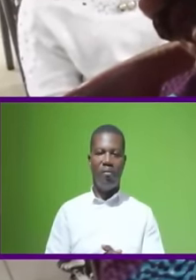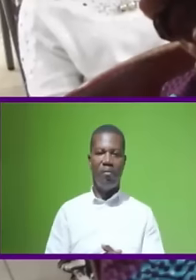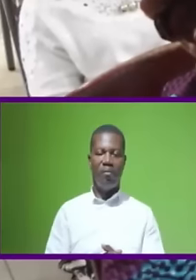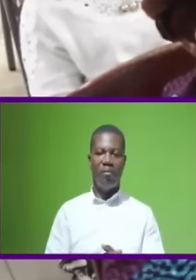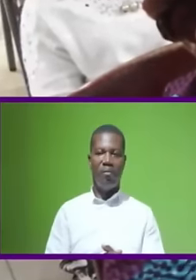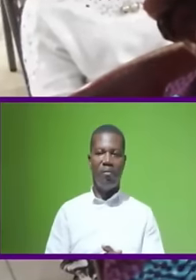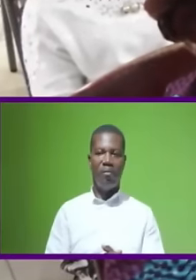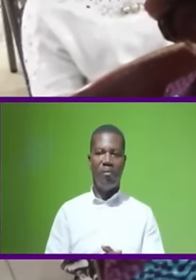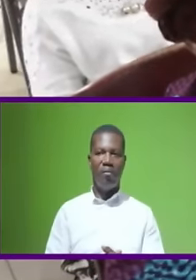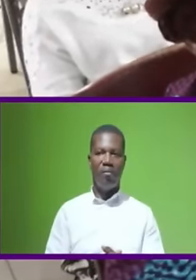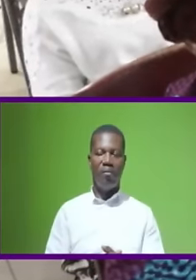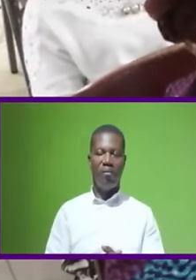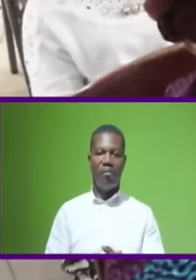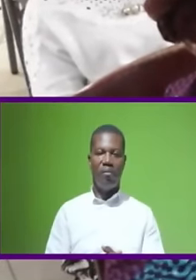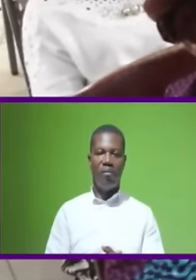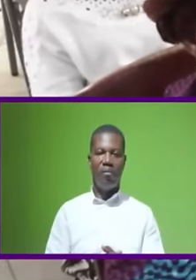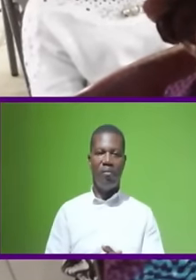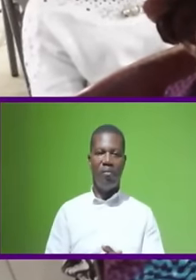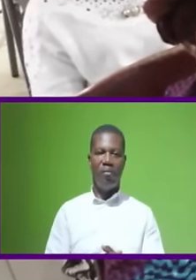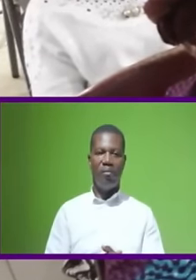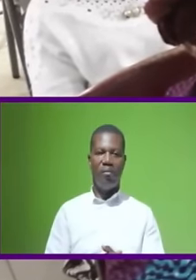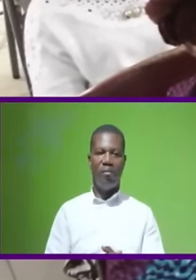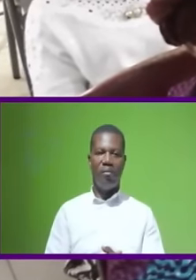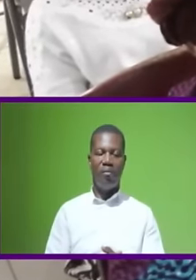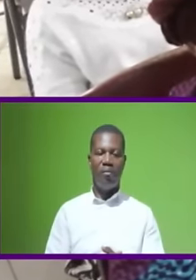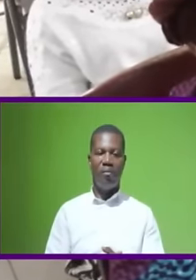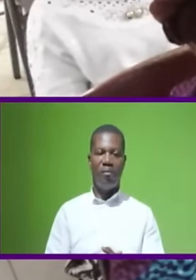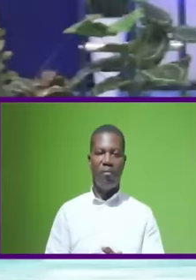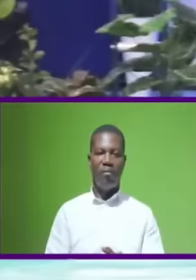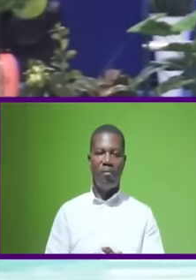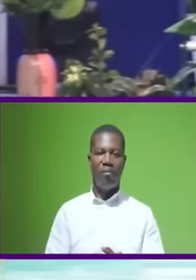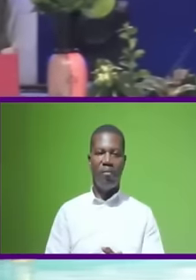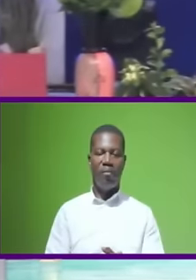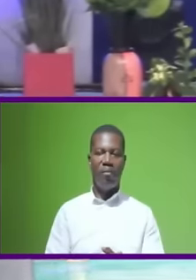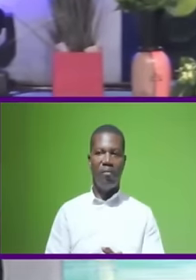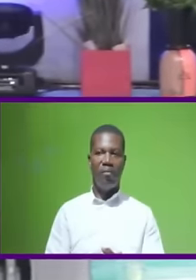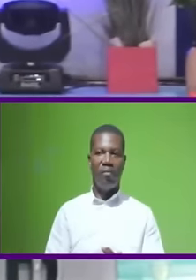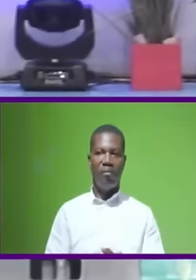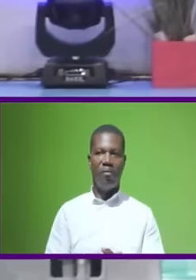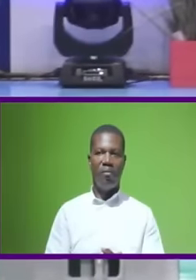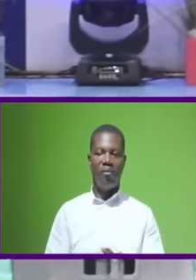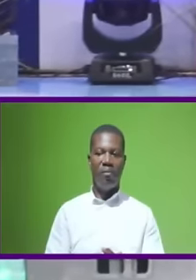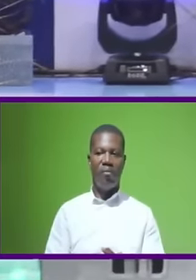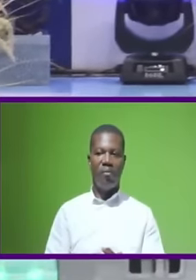also saying that I don't want the monies came. Why didn't I also devise a scheme